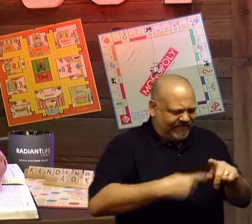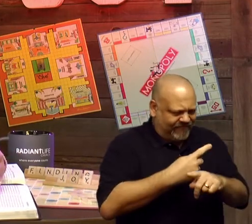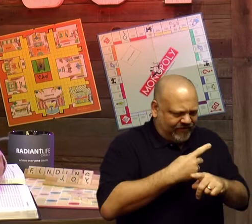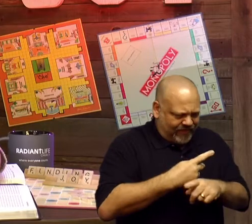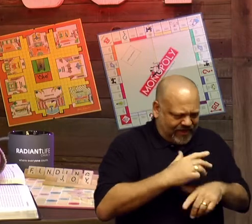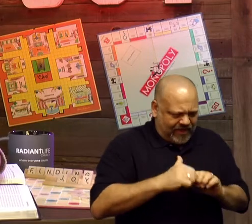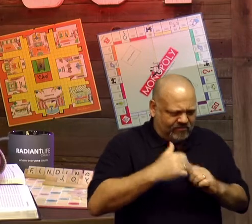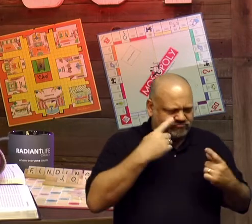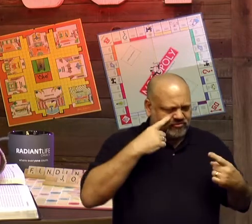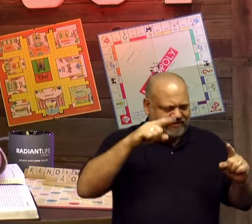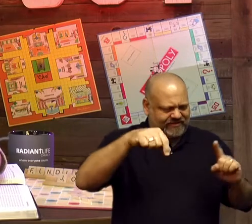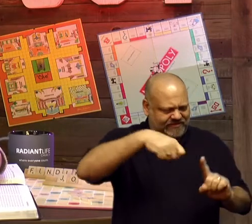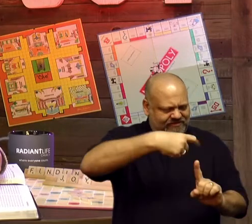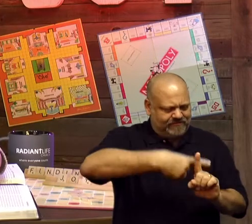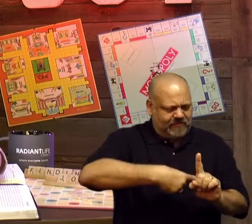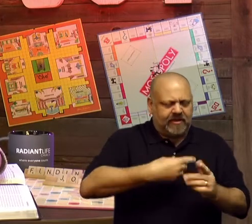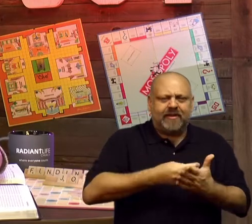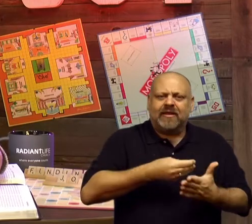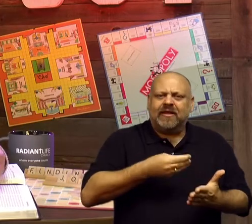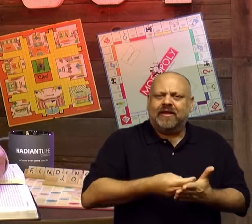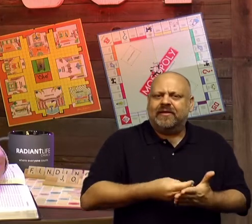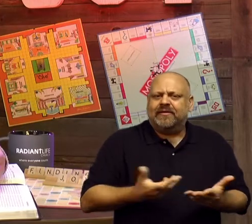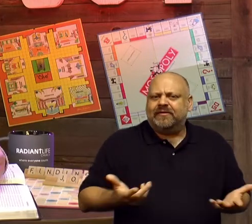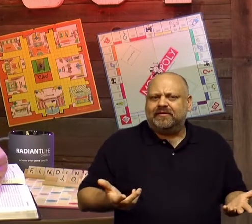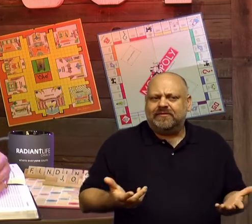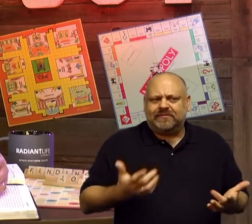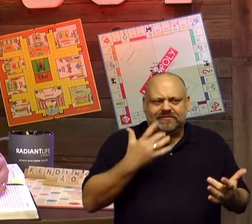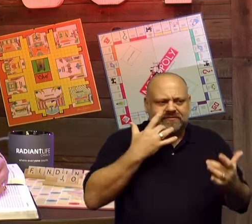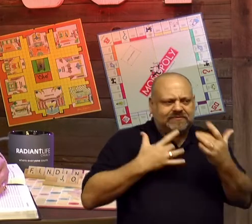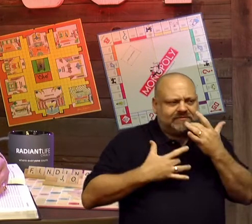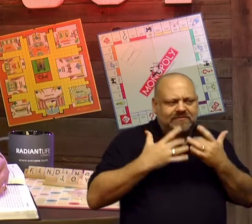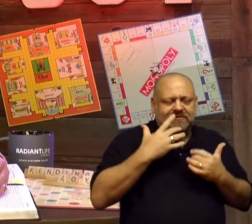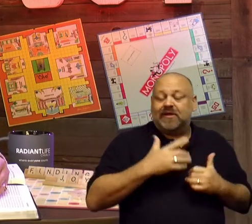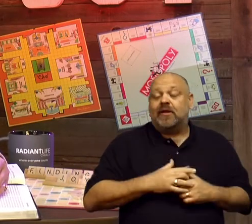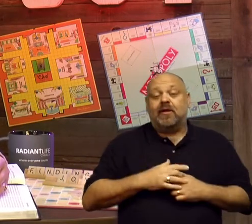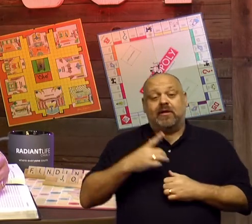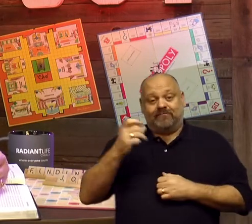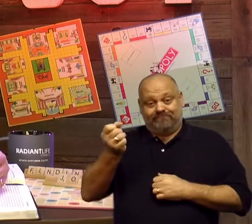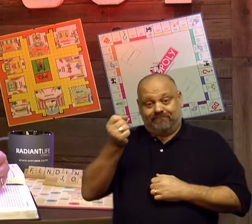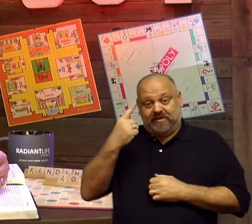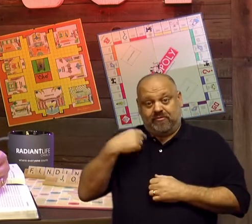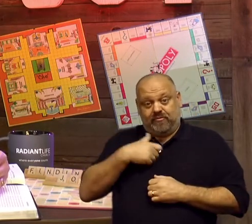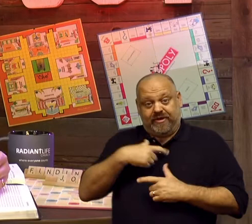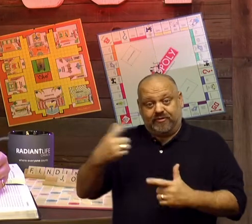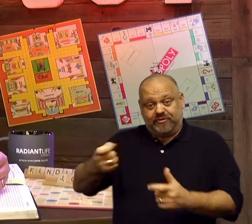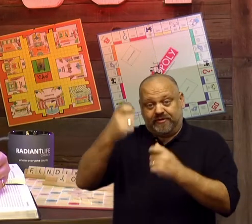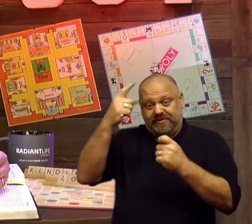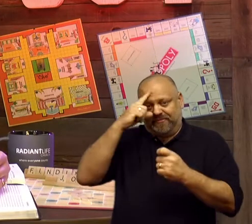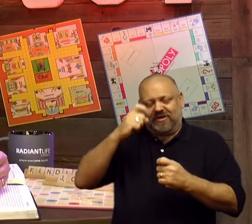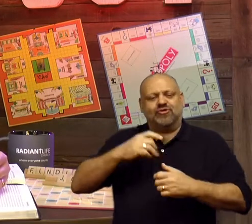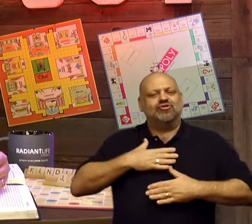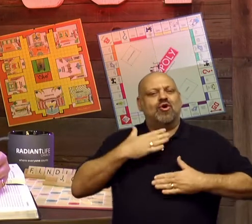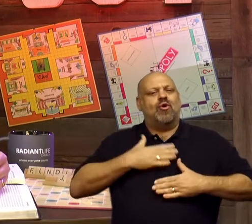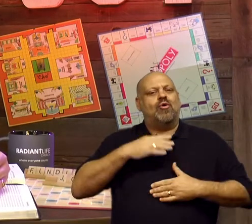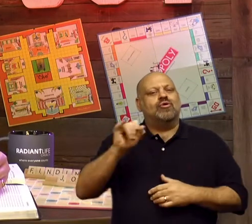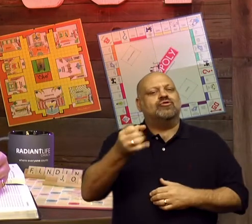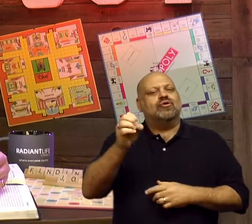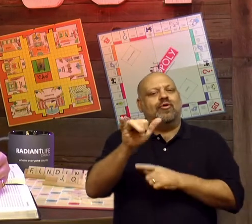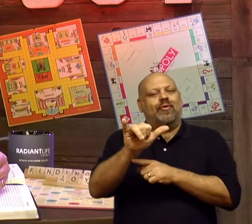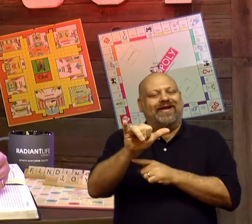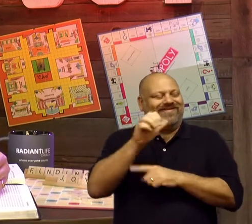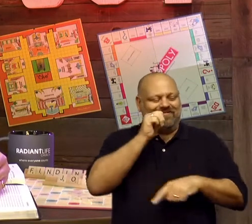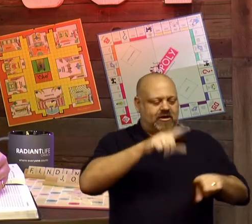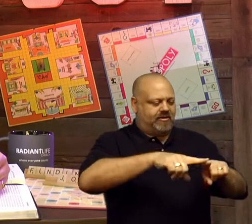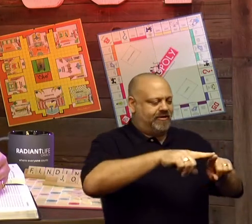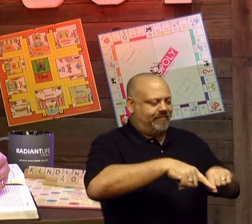figure out how you're going to make it through this month financially? See, we can rejoice because joy